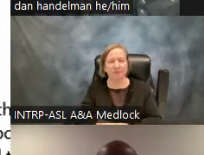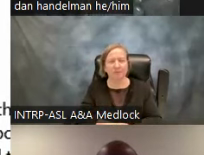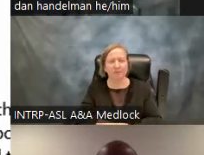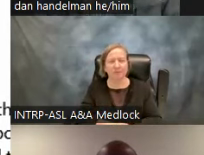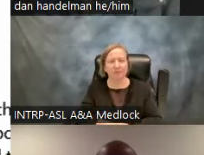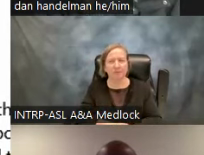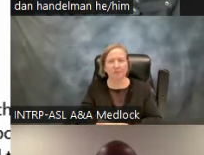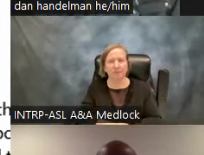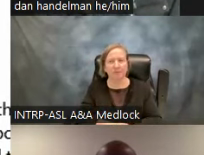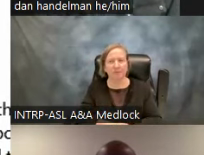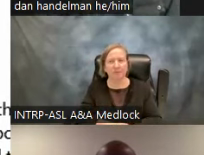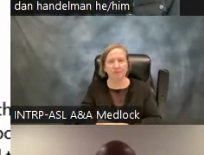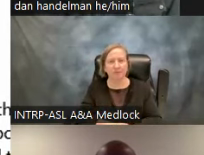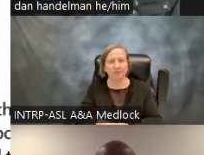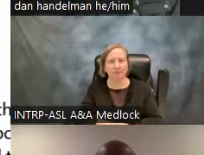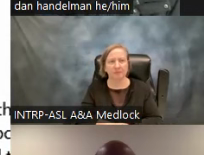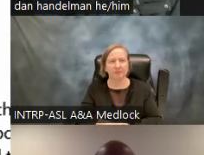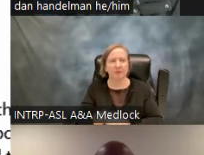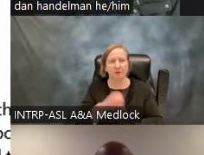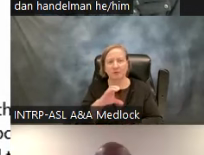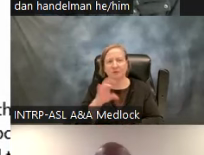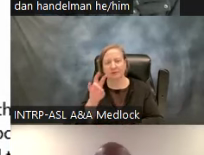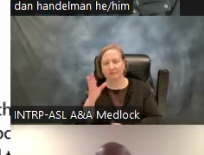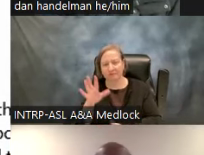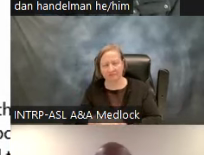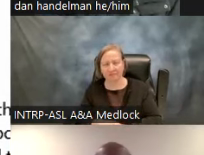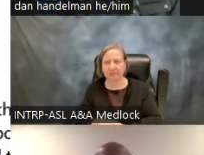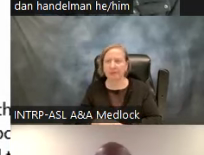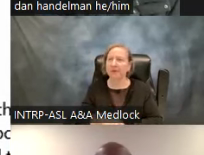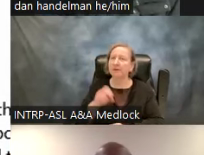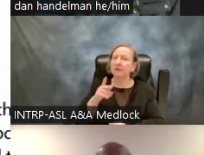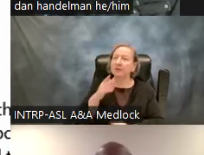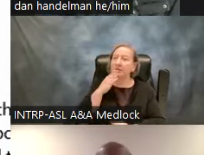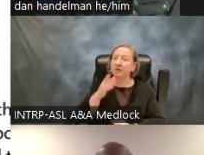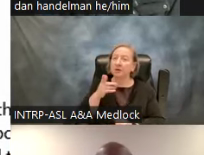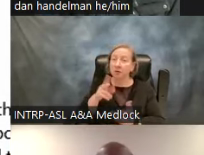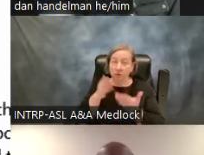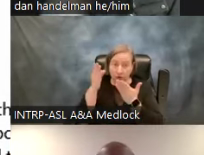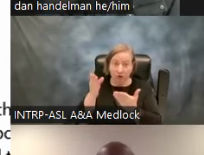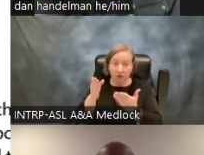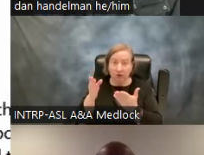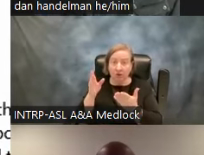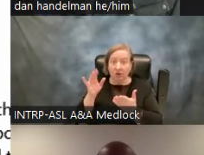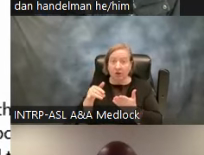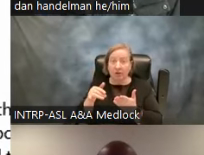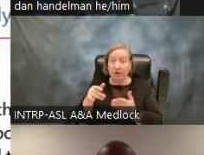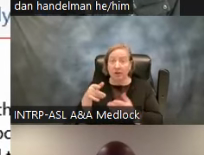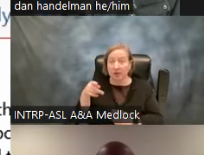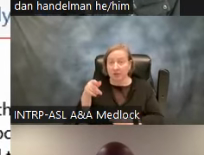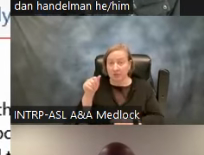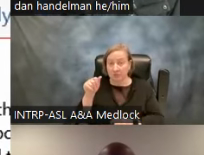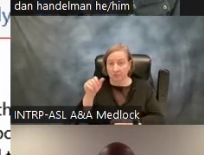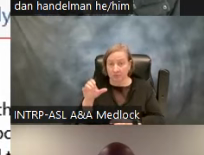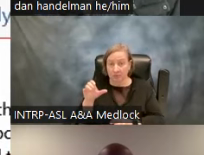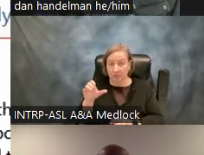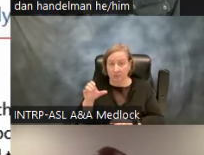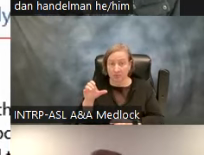C7. Thank you, Coach Dan. Are you suggesting that if the PAC agrees